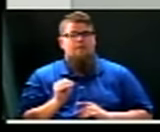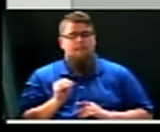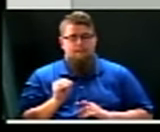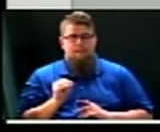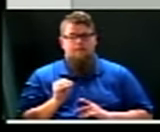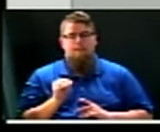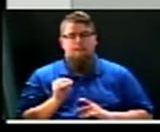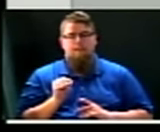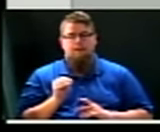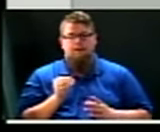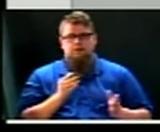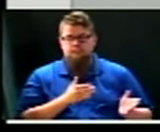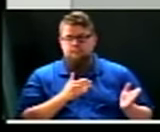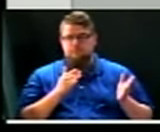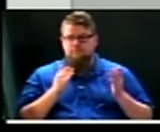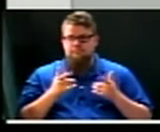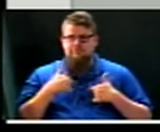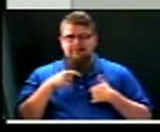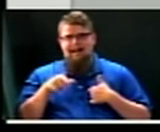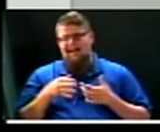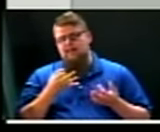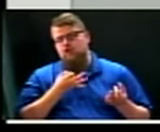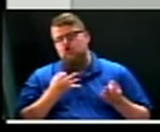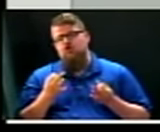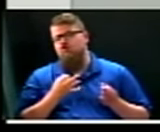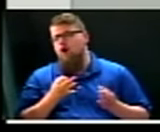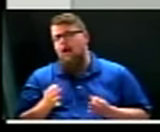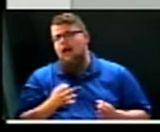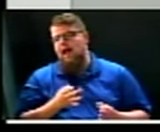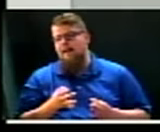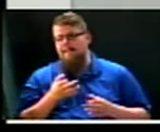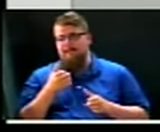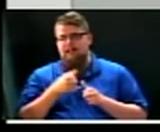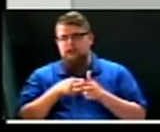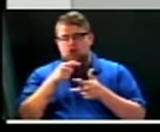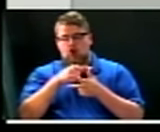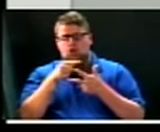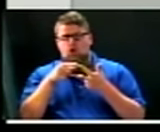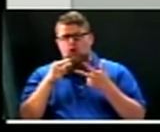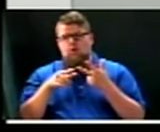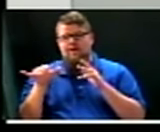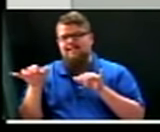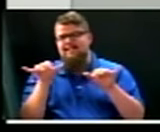And I had to describe each of the three standards.